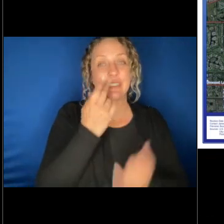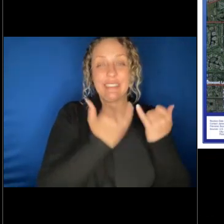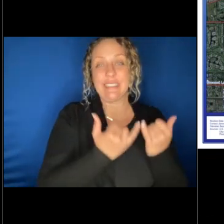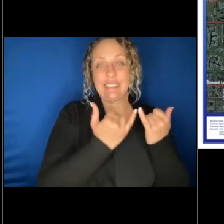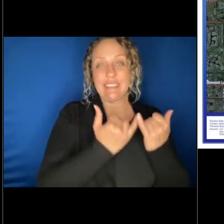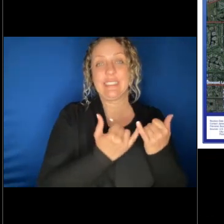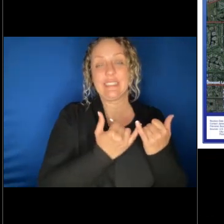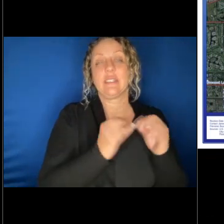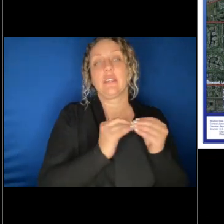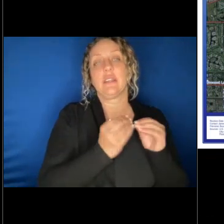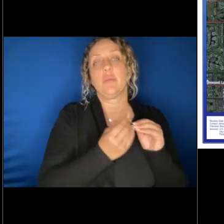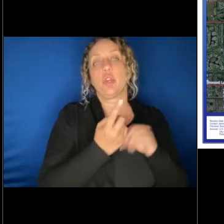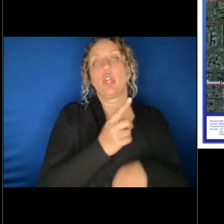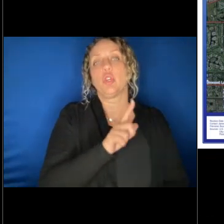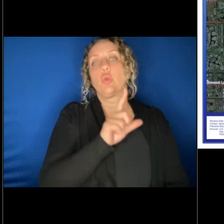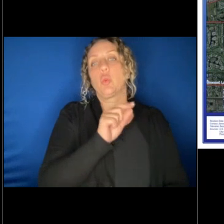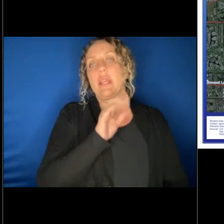for District 2 is